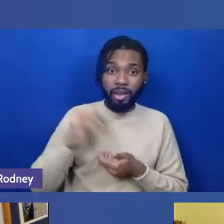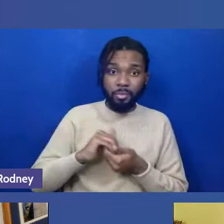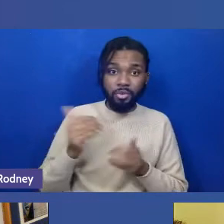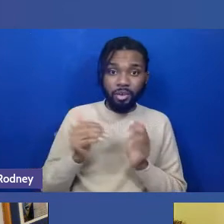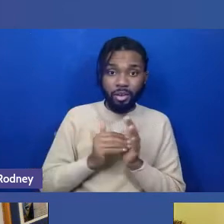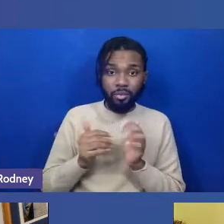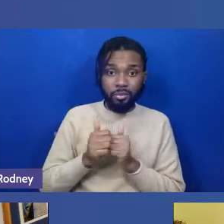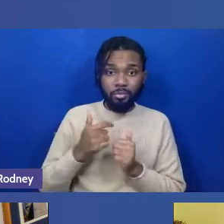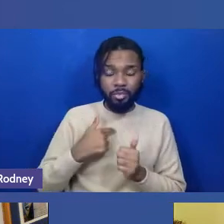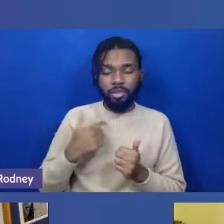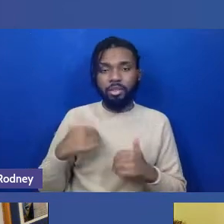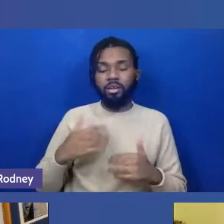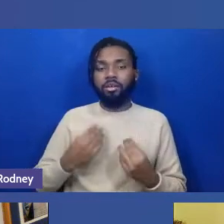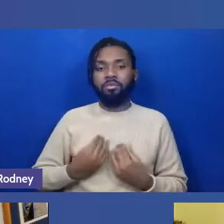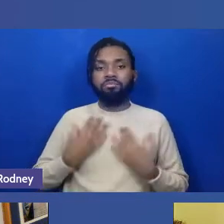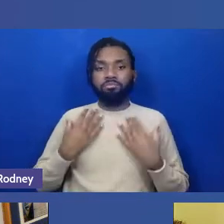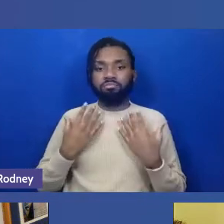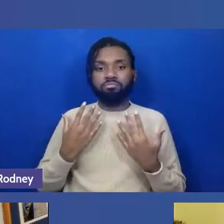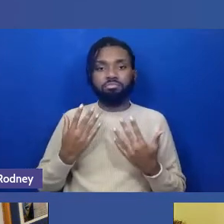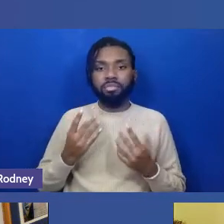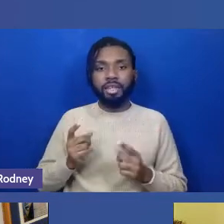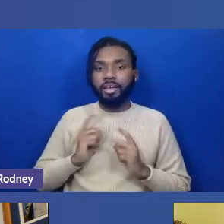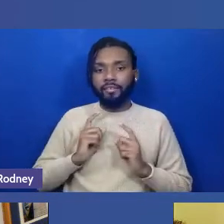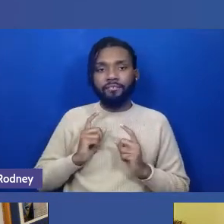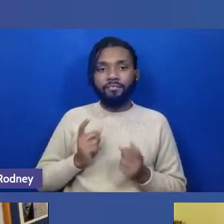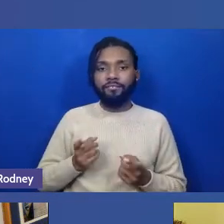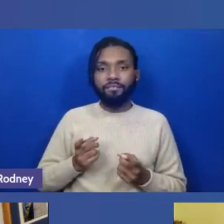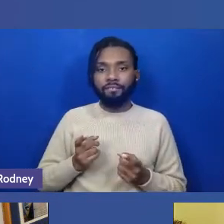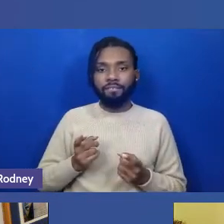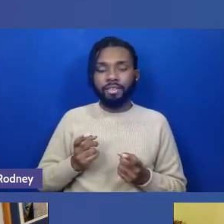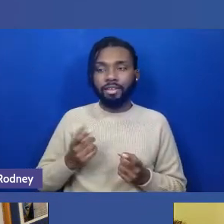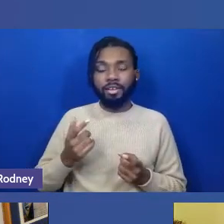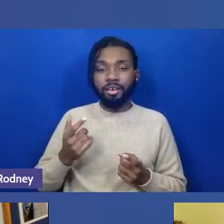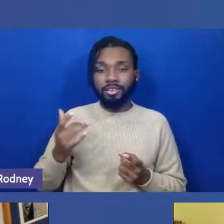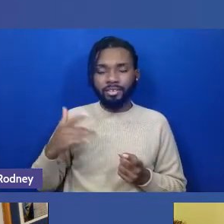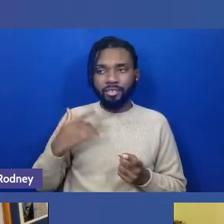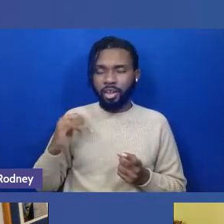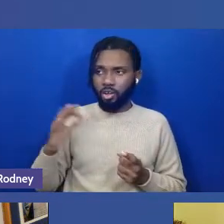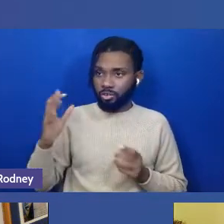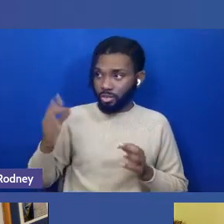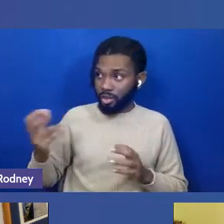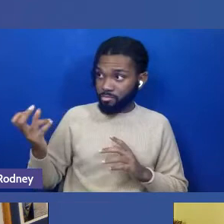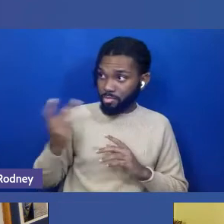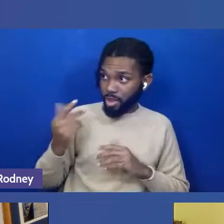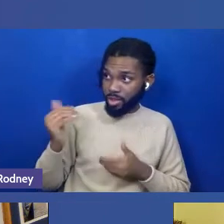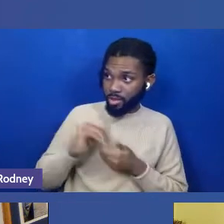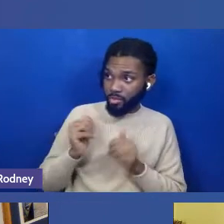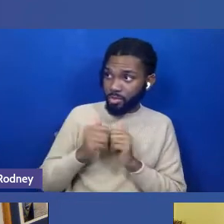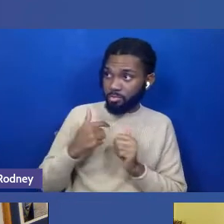like, I almost swear it means you didn't mess up that badly the first time, right? But then two,